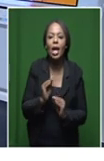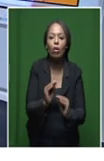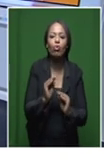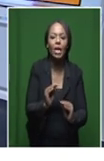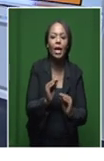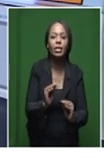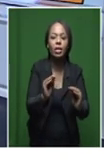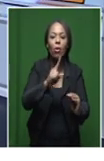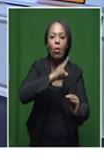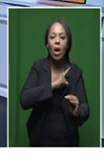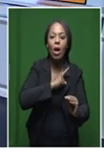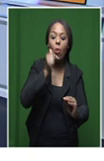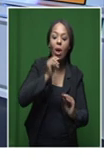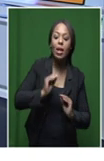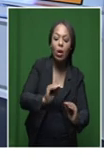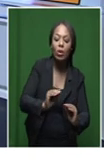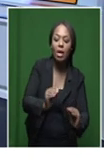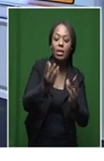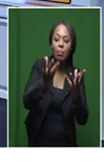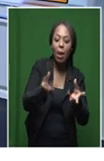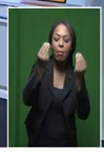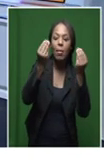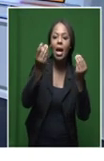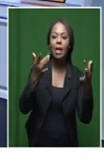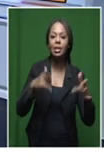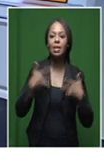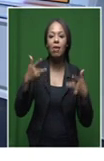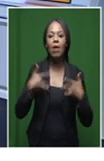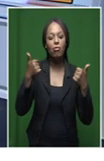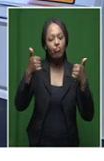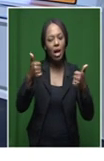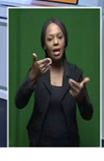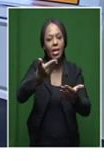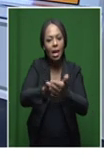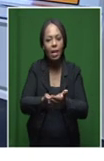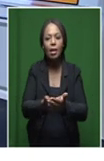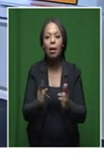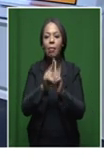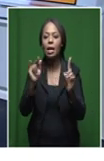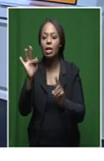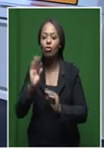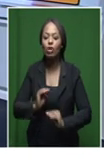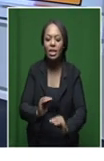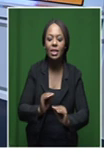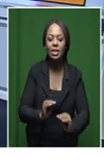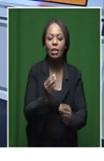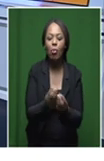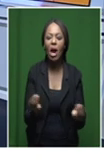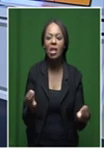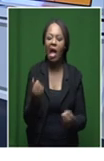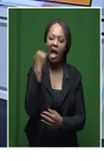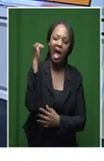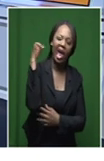survive for the rest of their life with education. If you teach your children not to accept the vaccination, which is